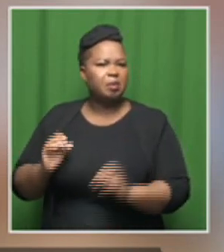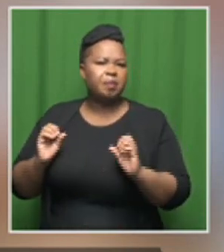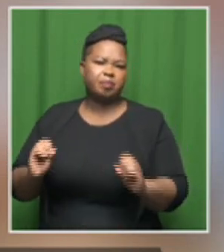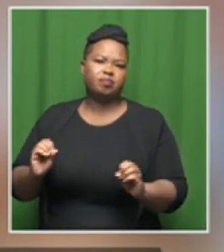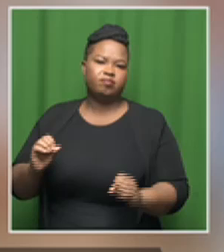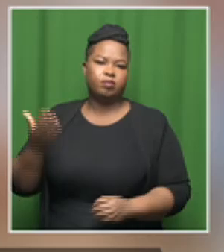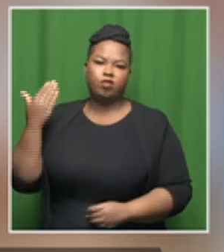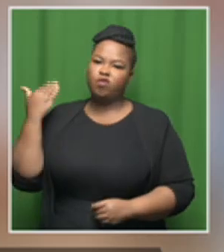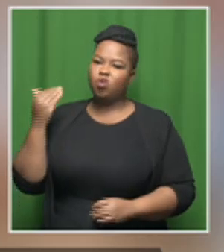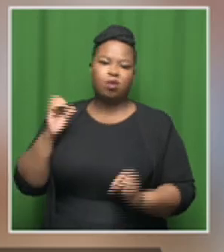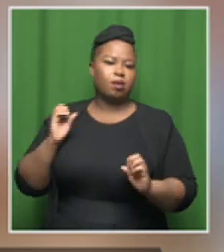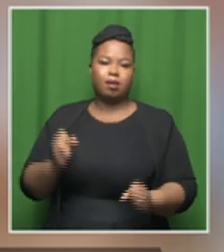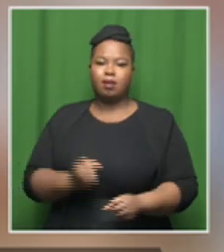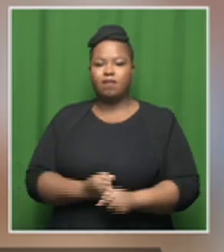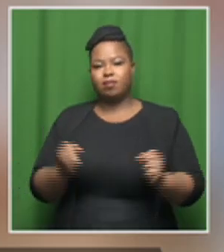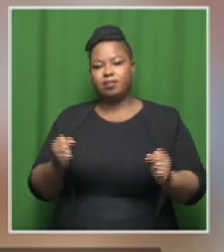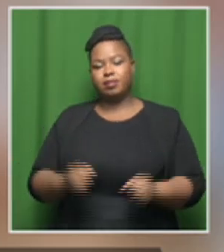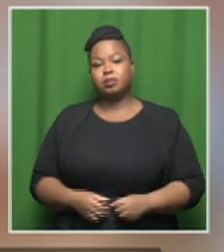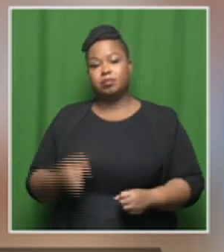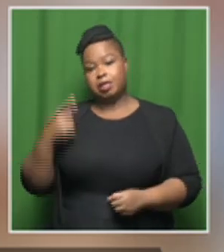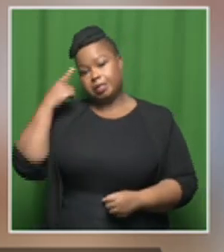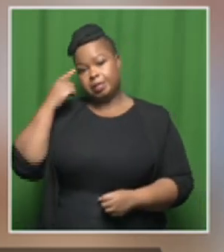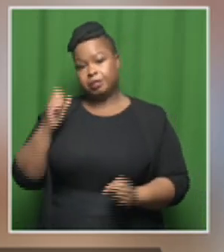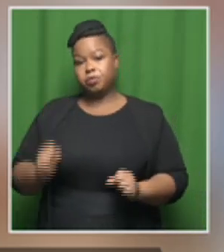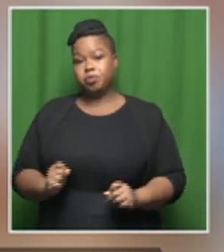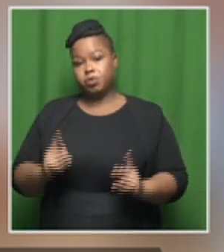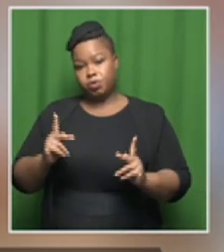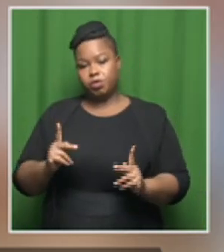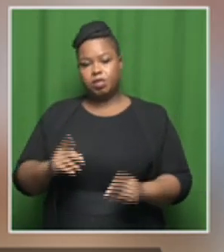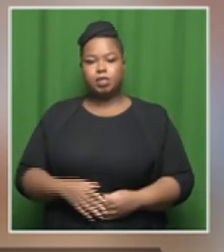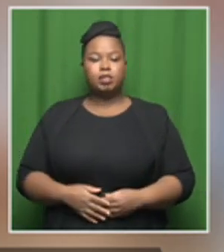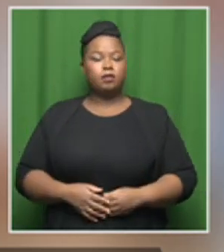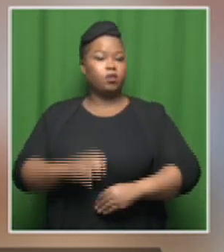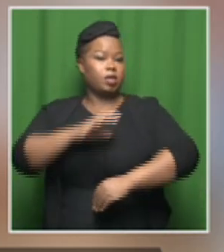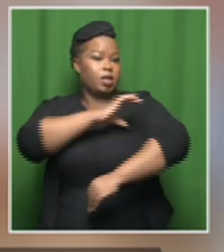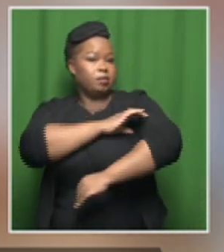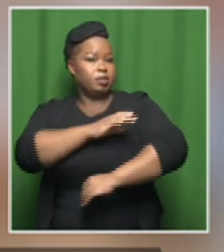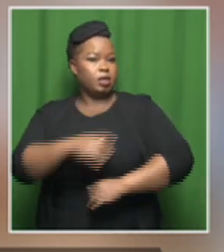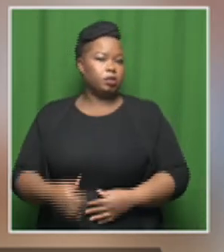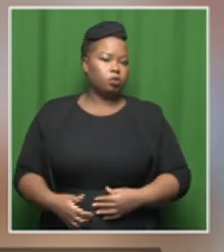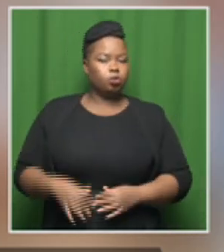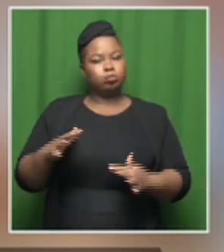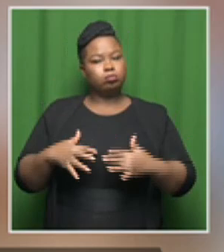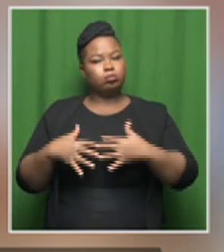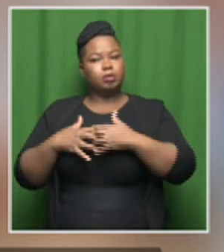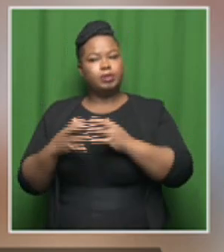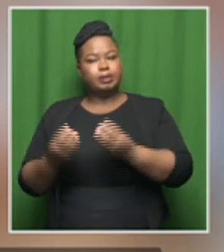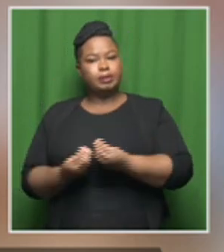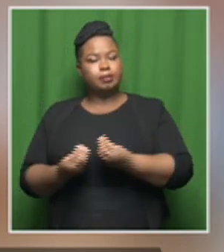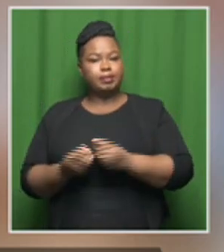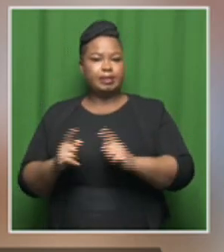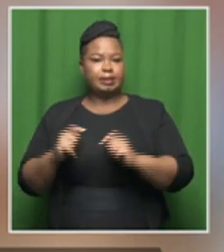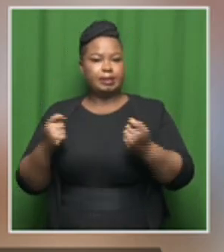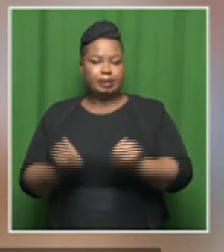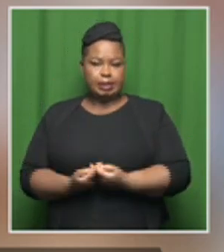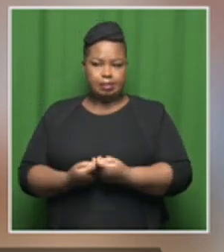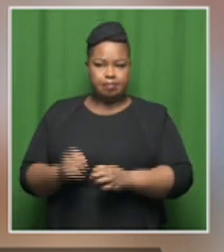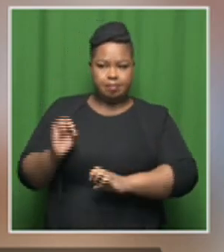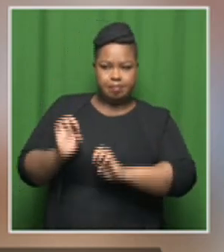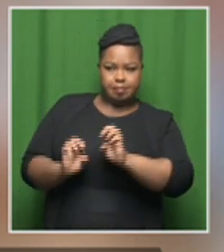so I think it's an opportunity still for her as a captain and to establish something in the team culture as well.